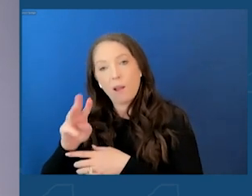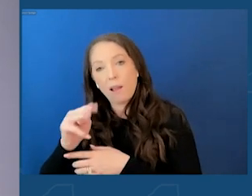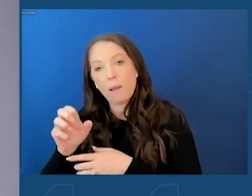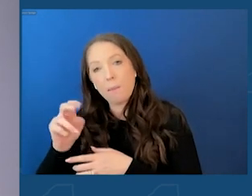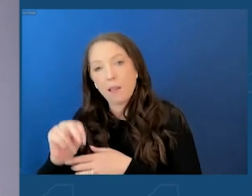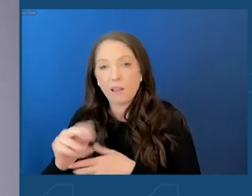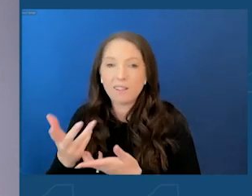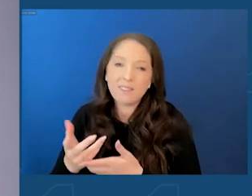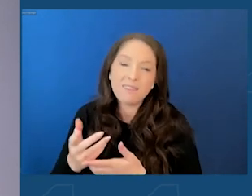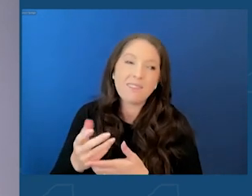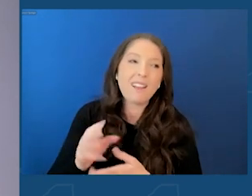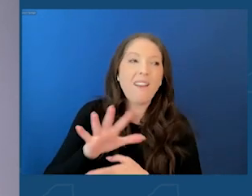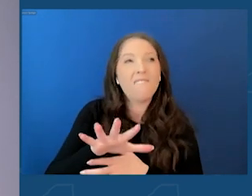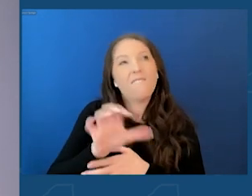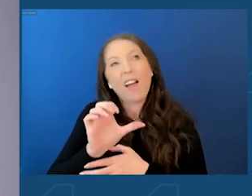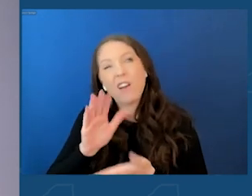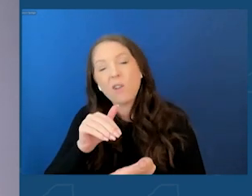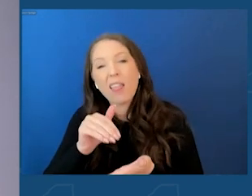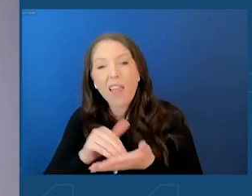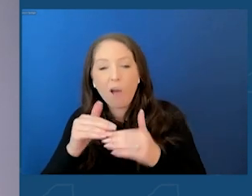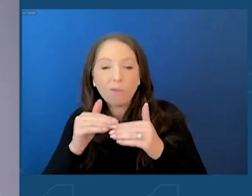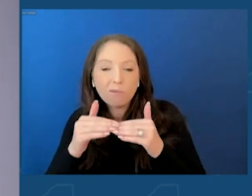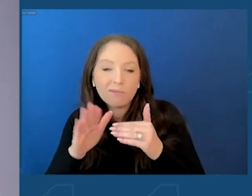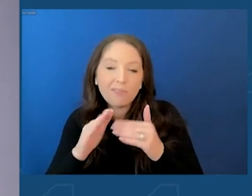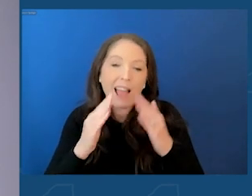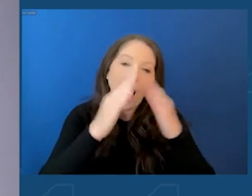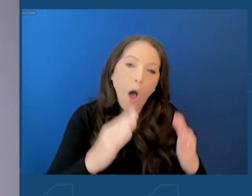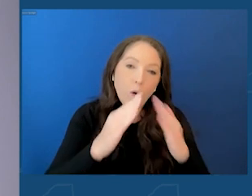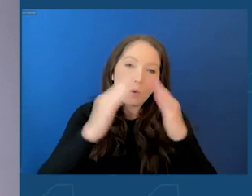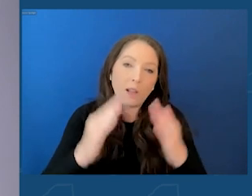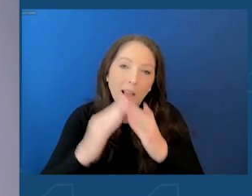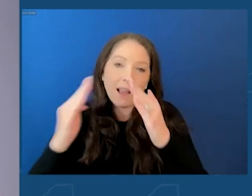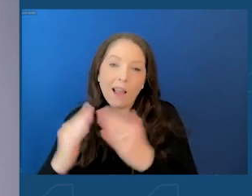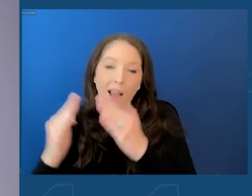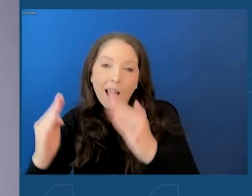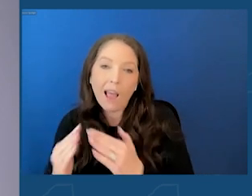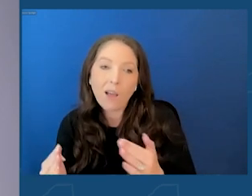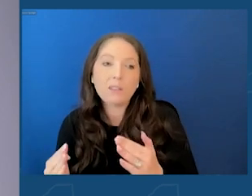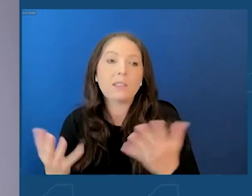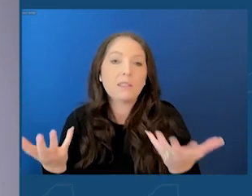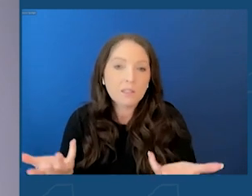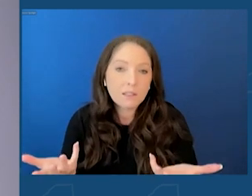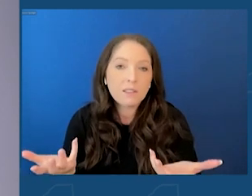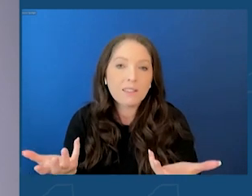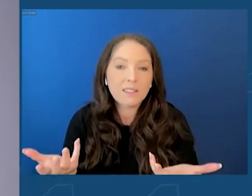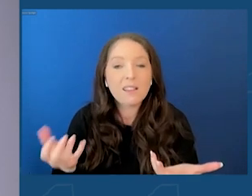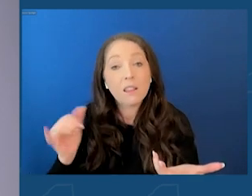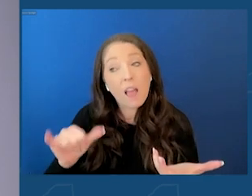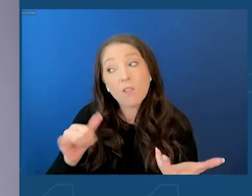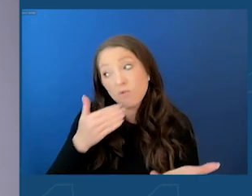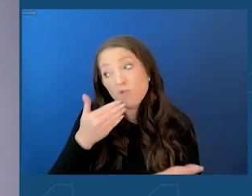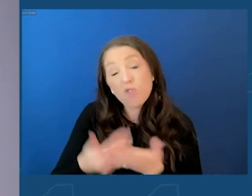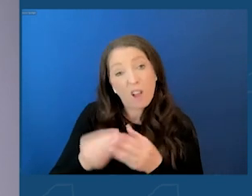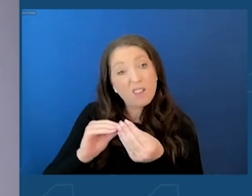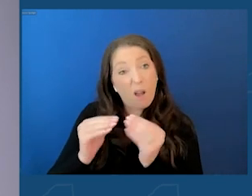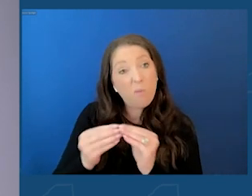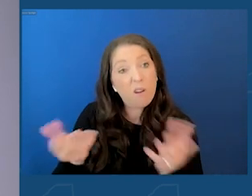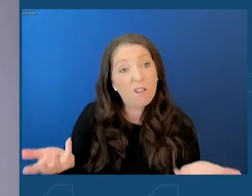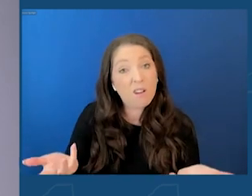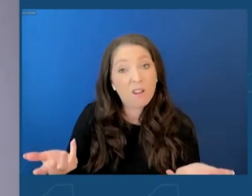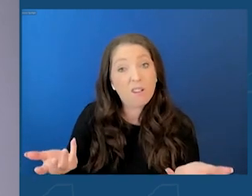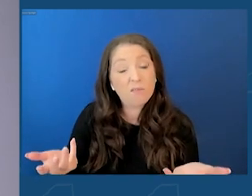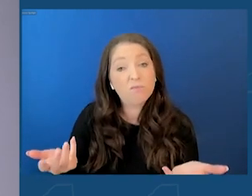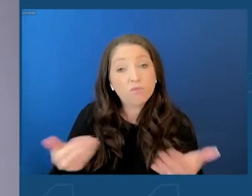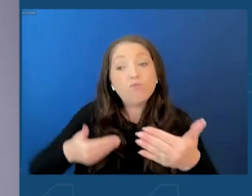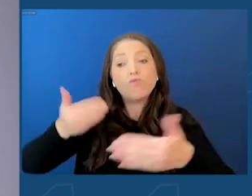over 500,000, dwellings, residential dwellings, that's a pretty good number. We're on our way, and